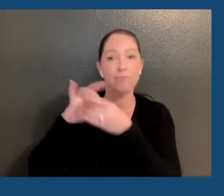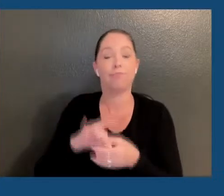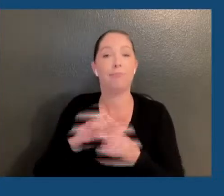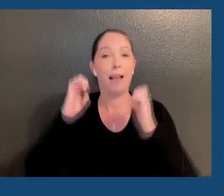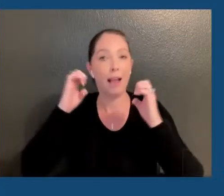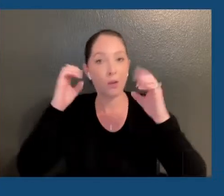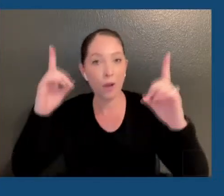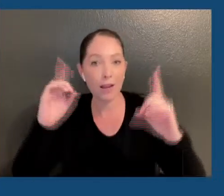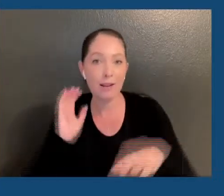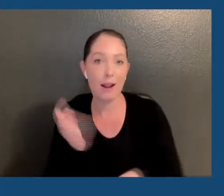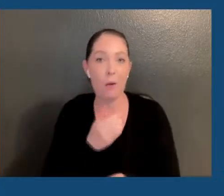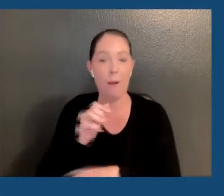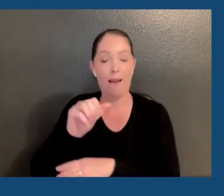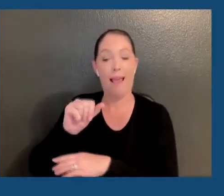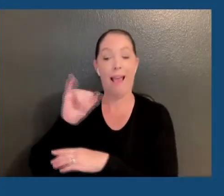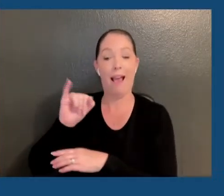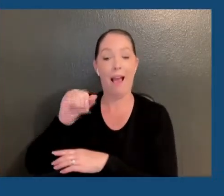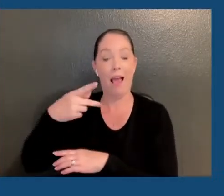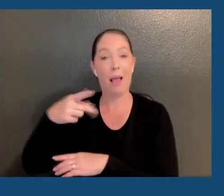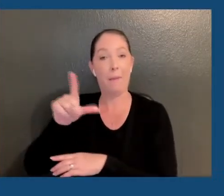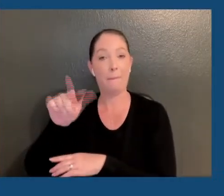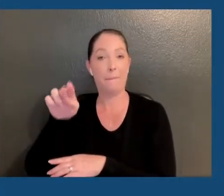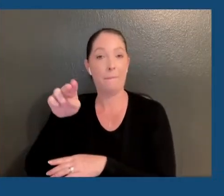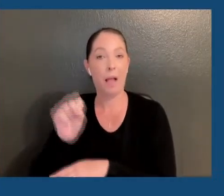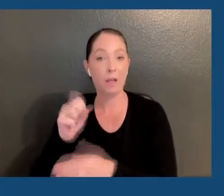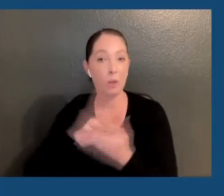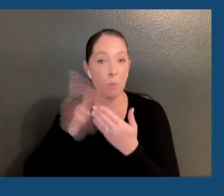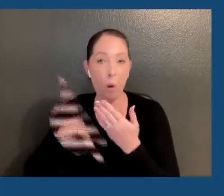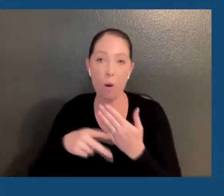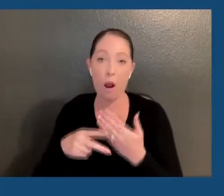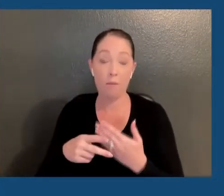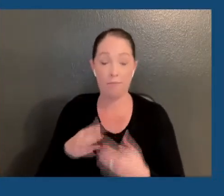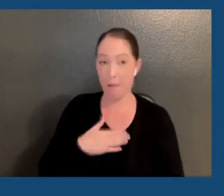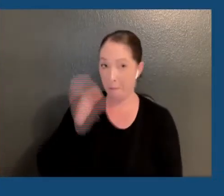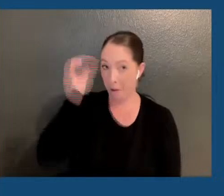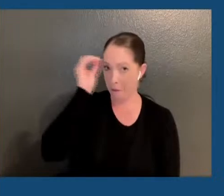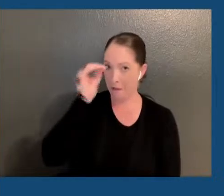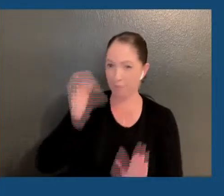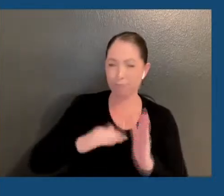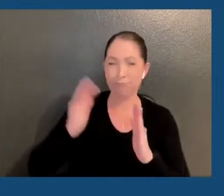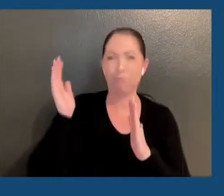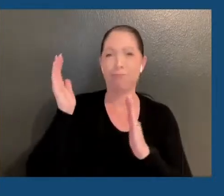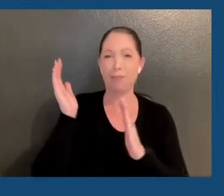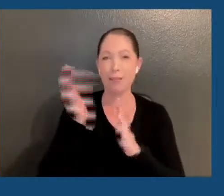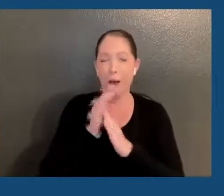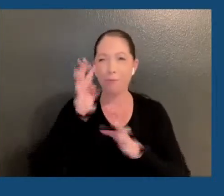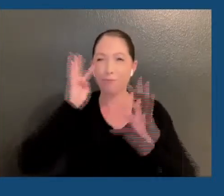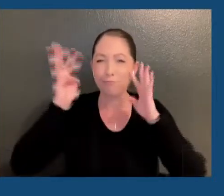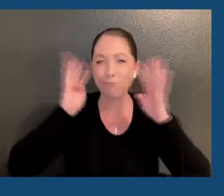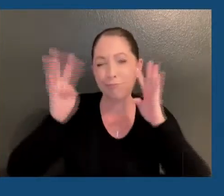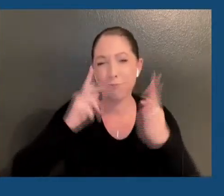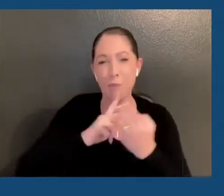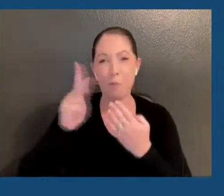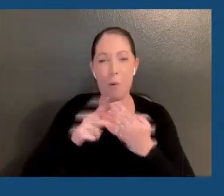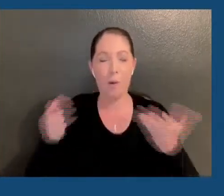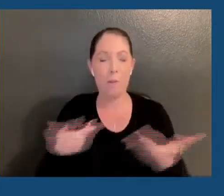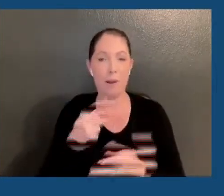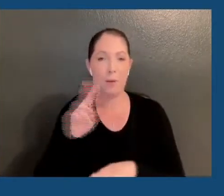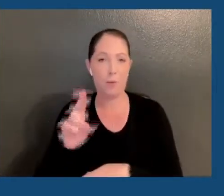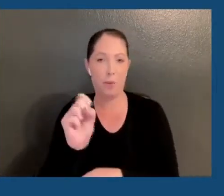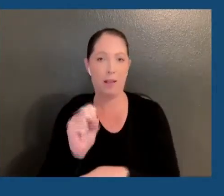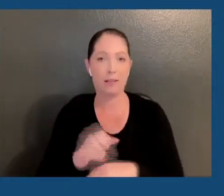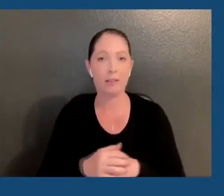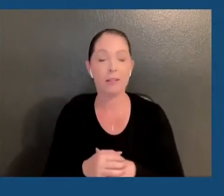program is, in my opinion, one of the most innovative program in the country. The goal is having our students